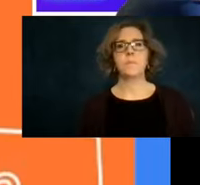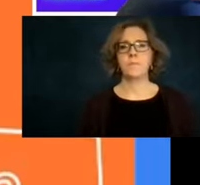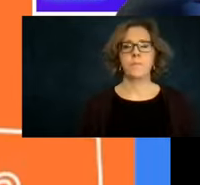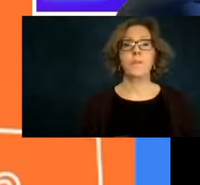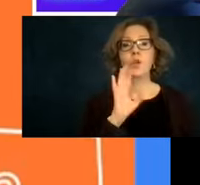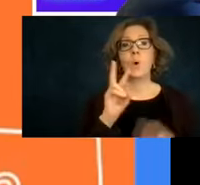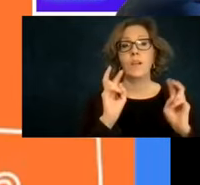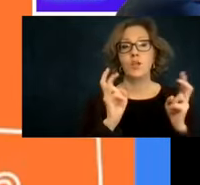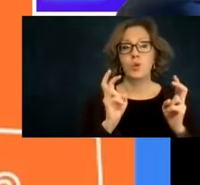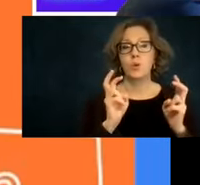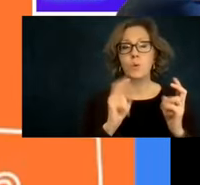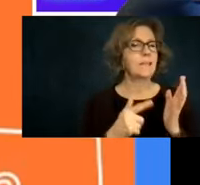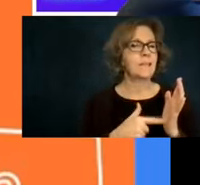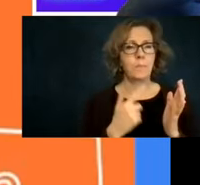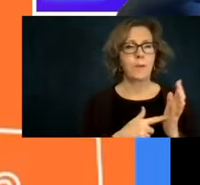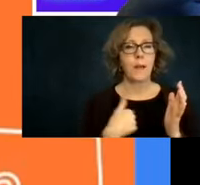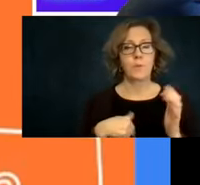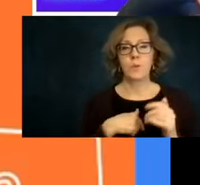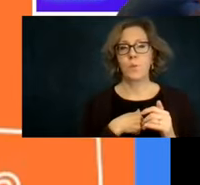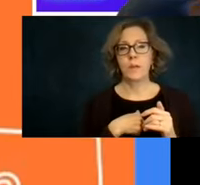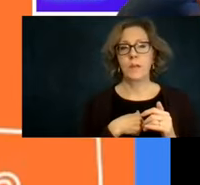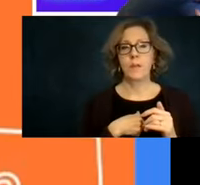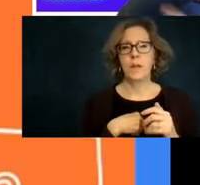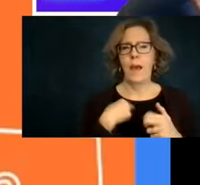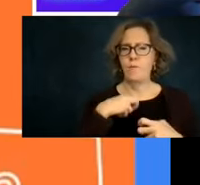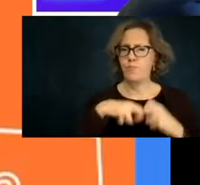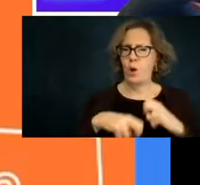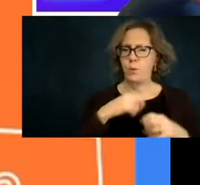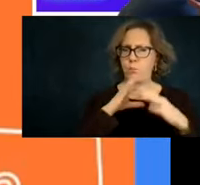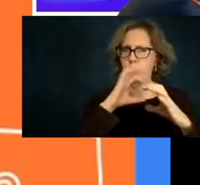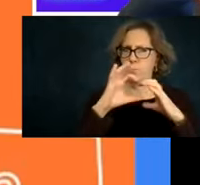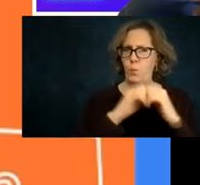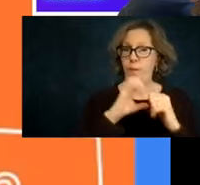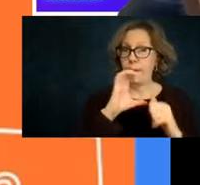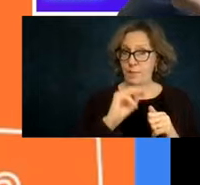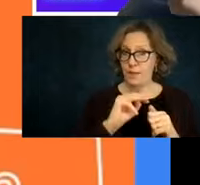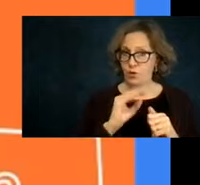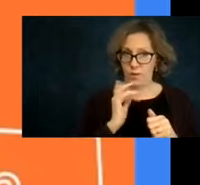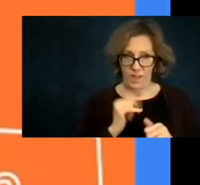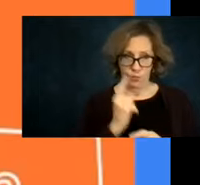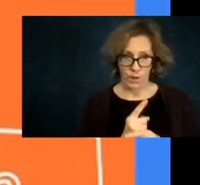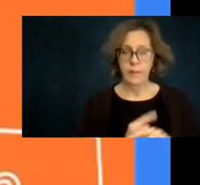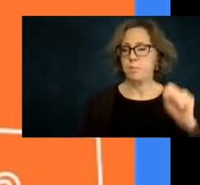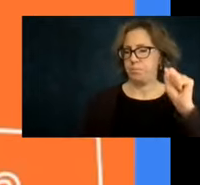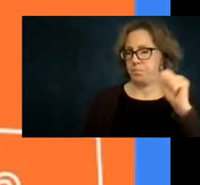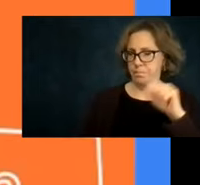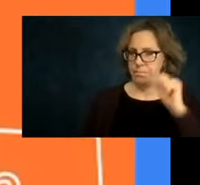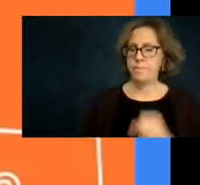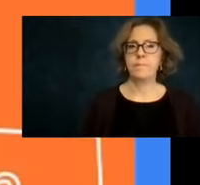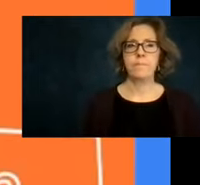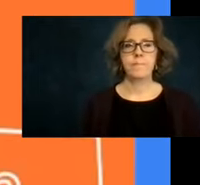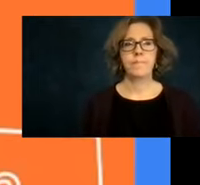issue is that sometimes we have trouble with communicating with case managers. Am I correct in that? Mm-hmm.